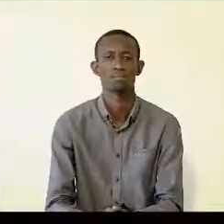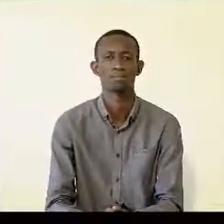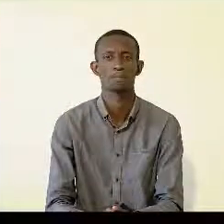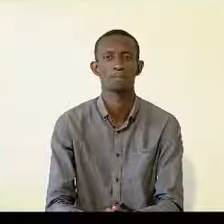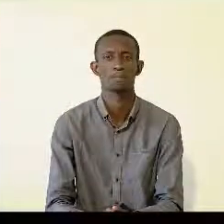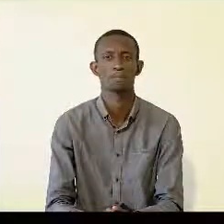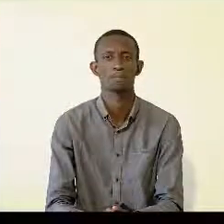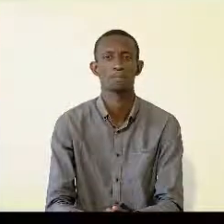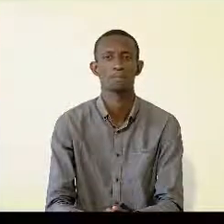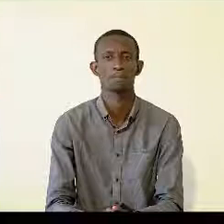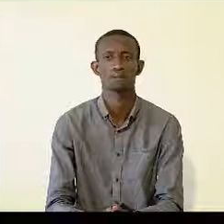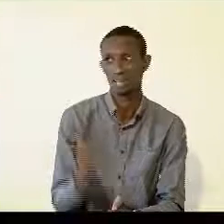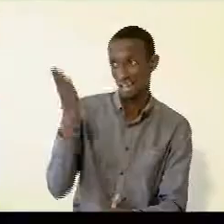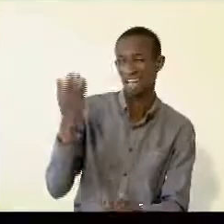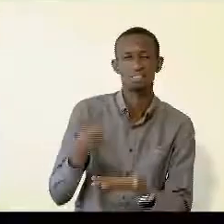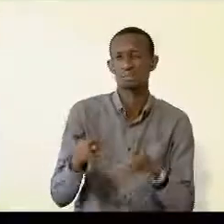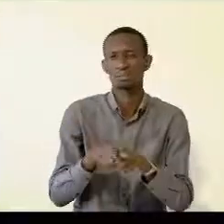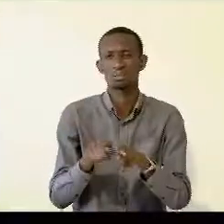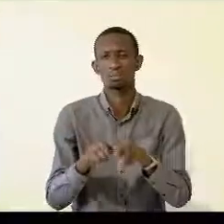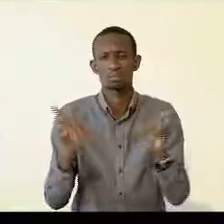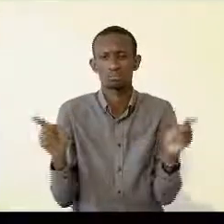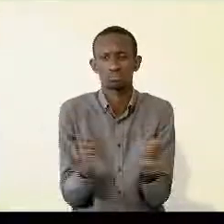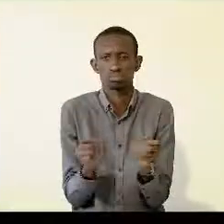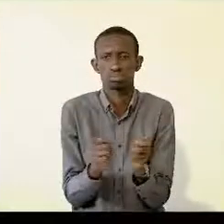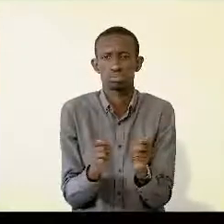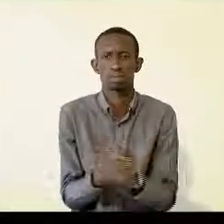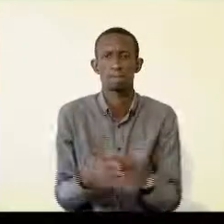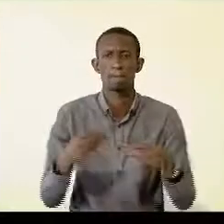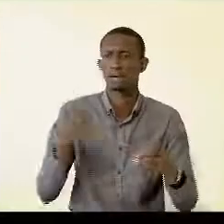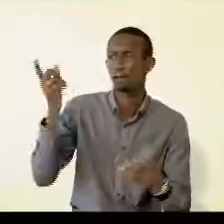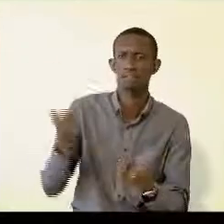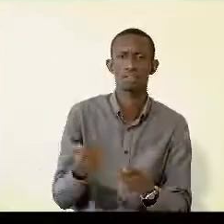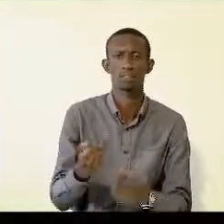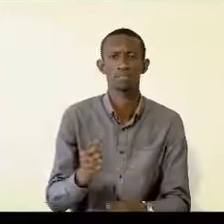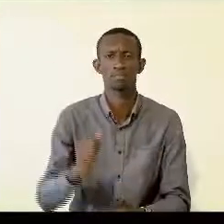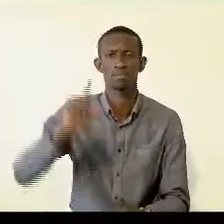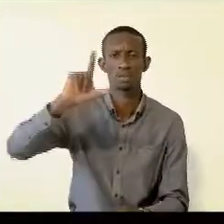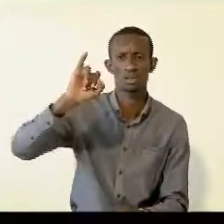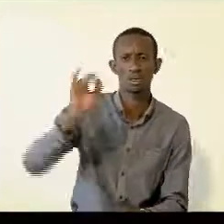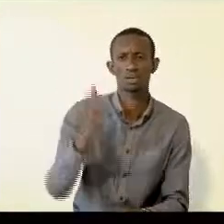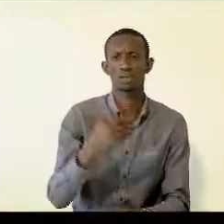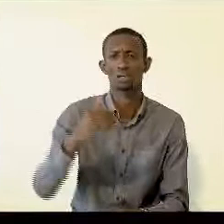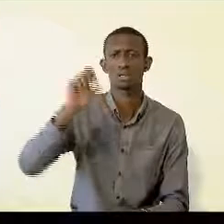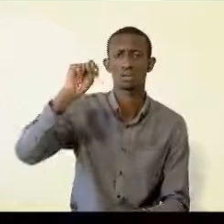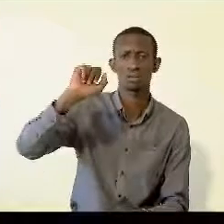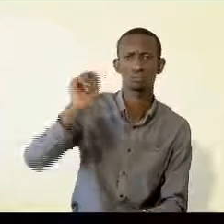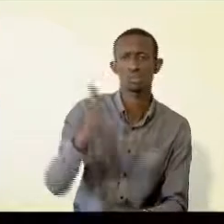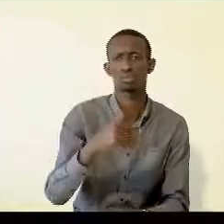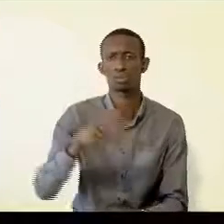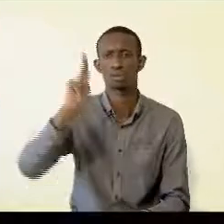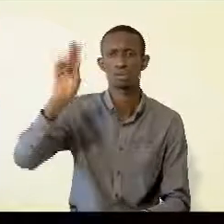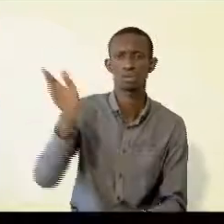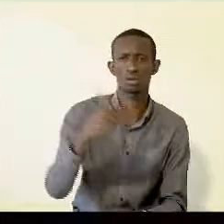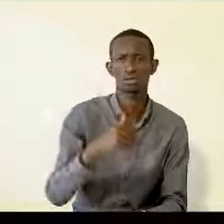like a summary of those properties. You can see we have lithium, sodium, potassium, rubidium, cesium,